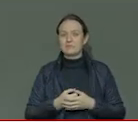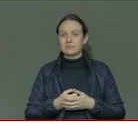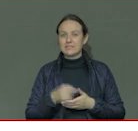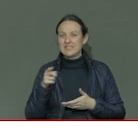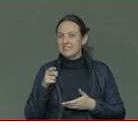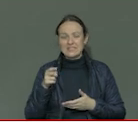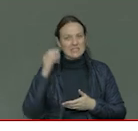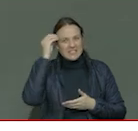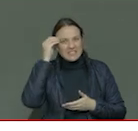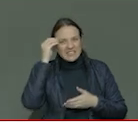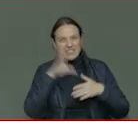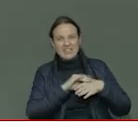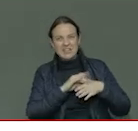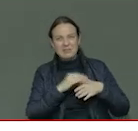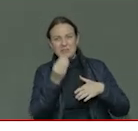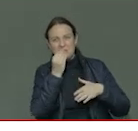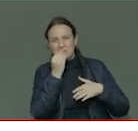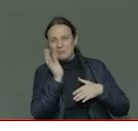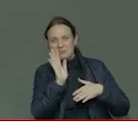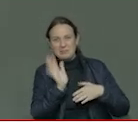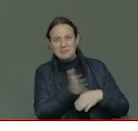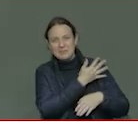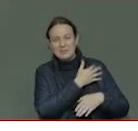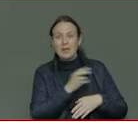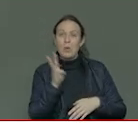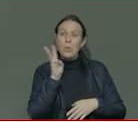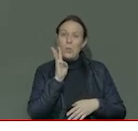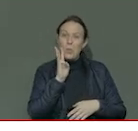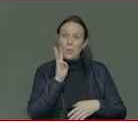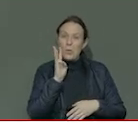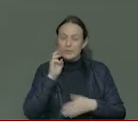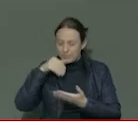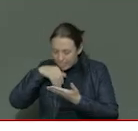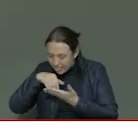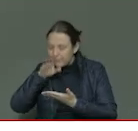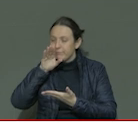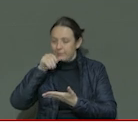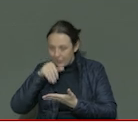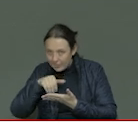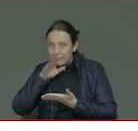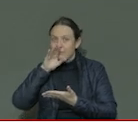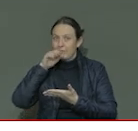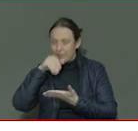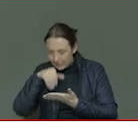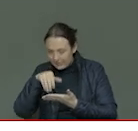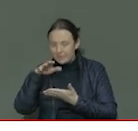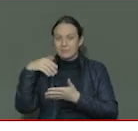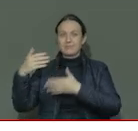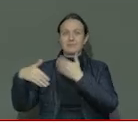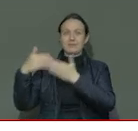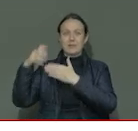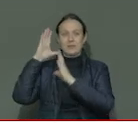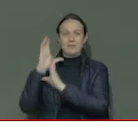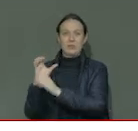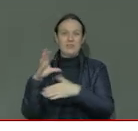more interested in drinking water. He was so thirsty that he focused on the water rather than